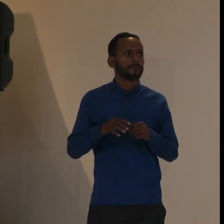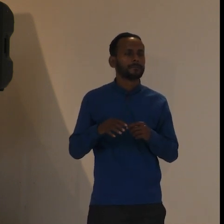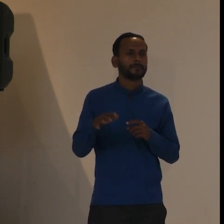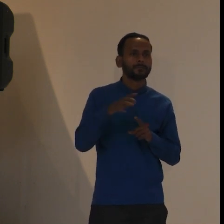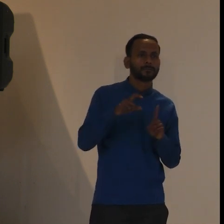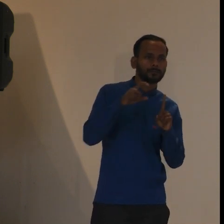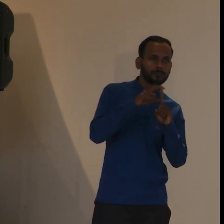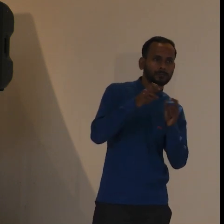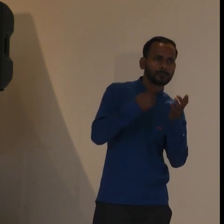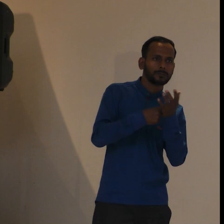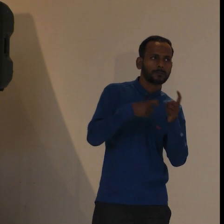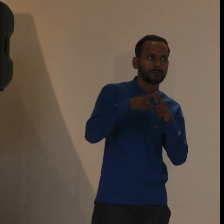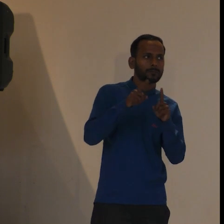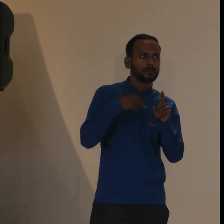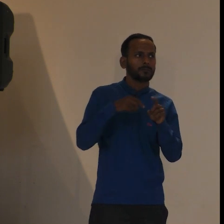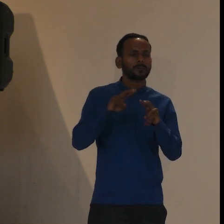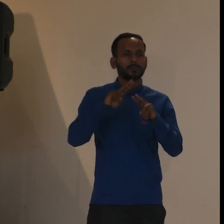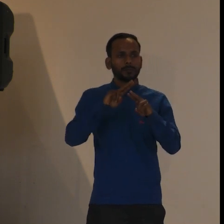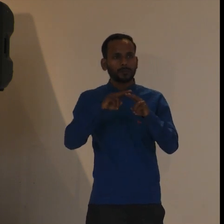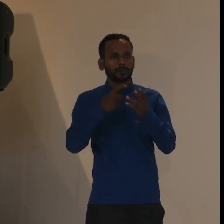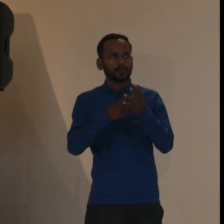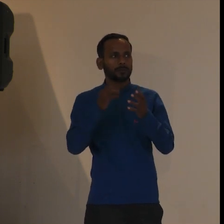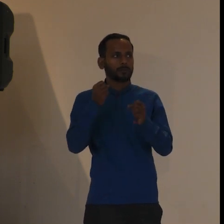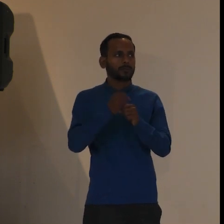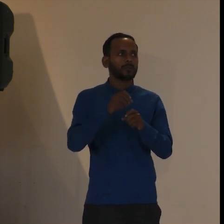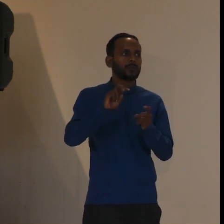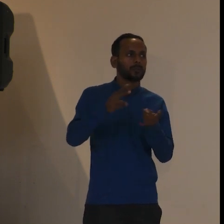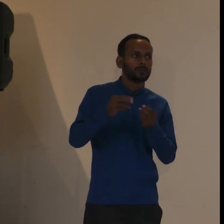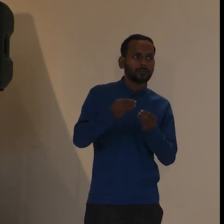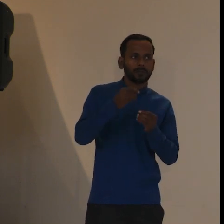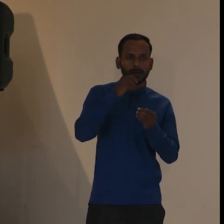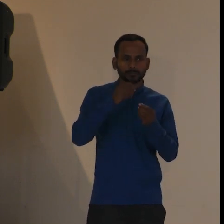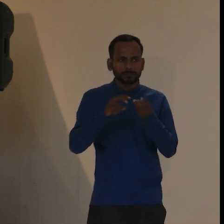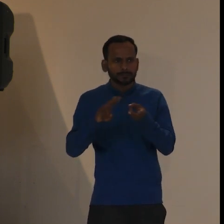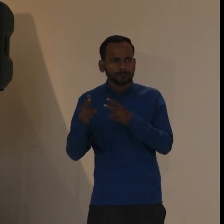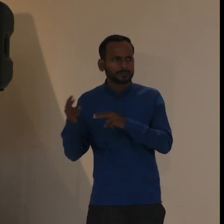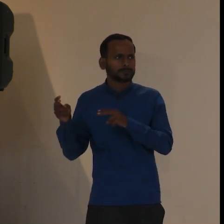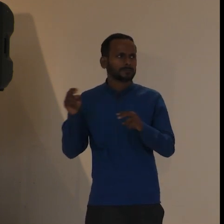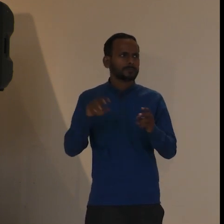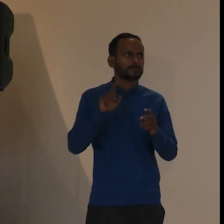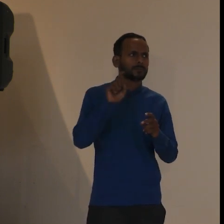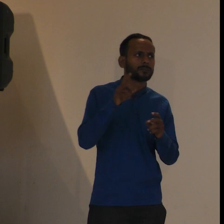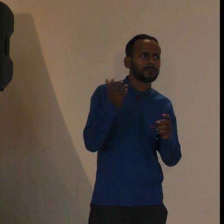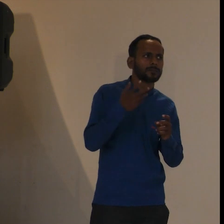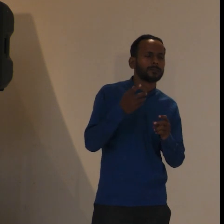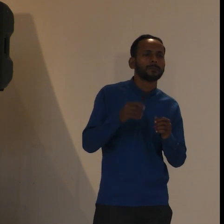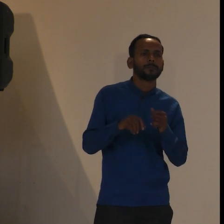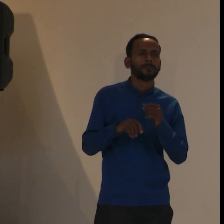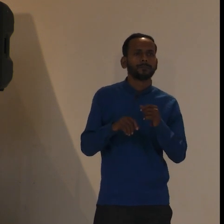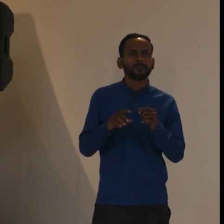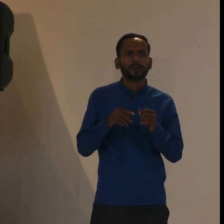overt dikkat from the government, there was an active movement, at least among the clergy, to allow these objects